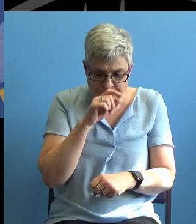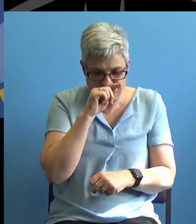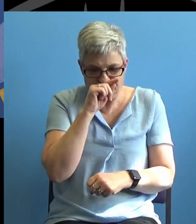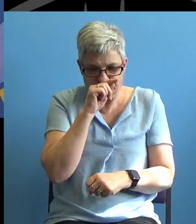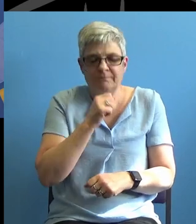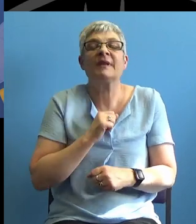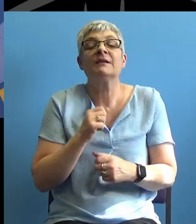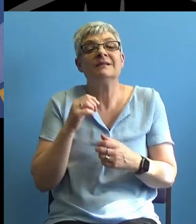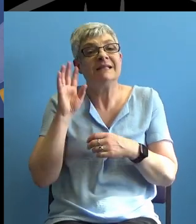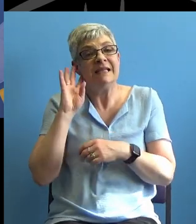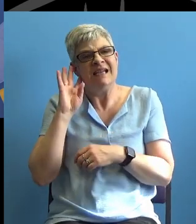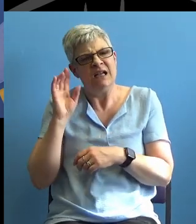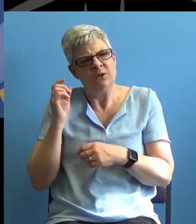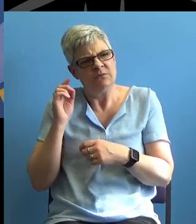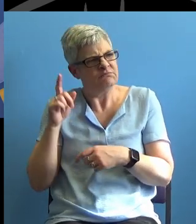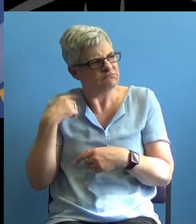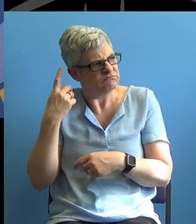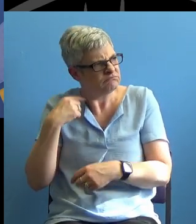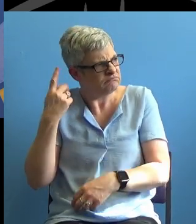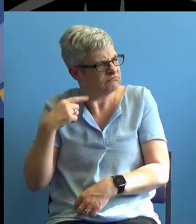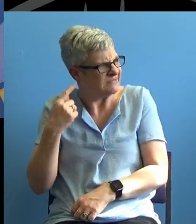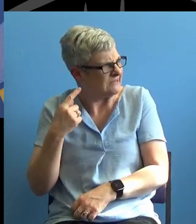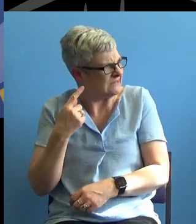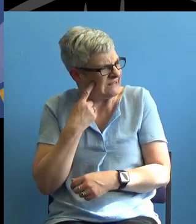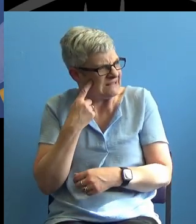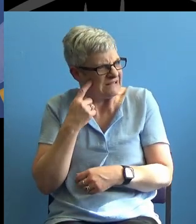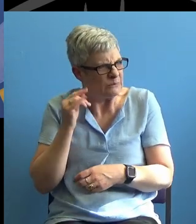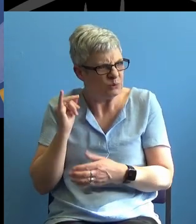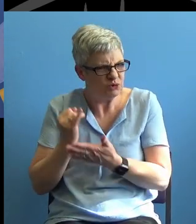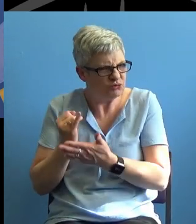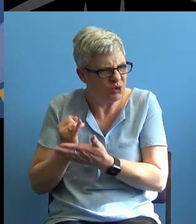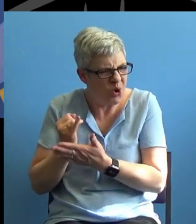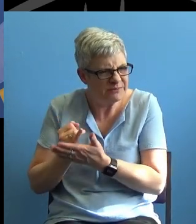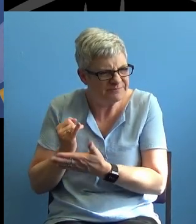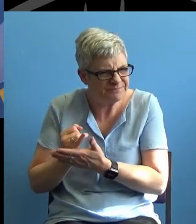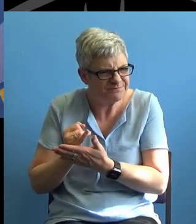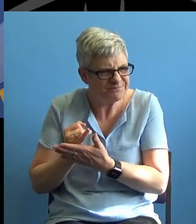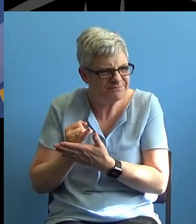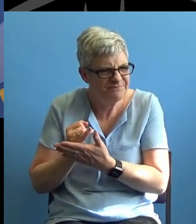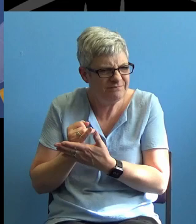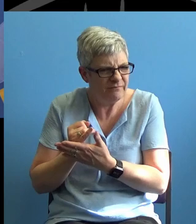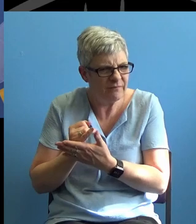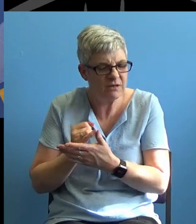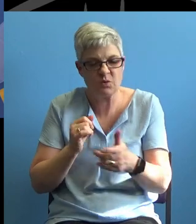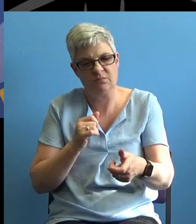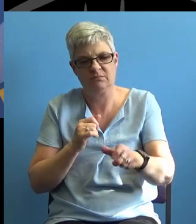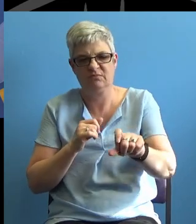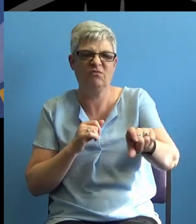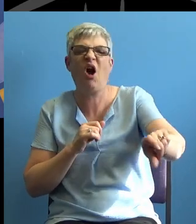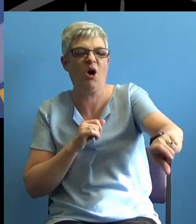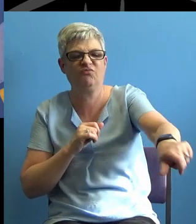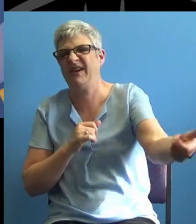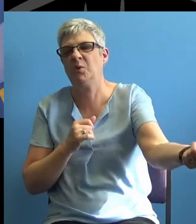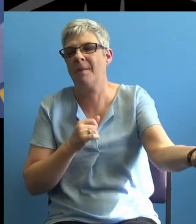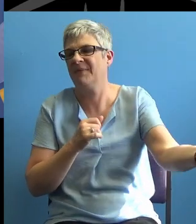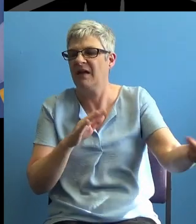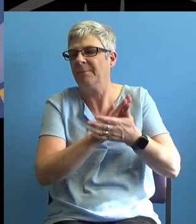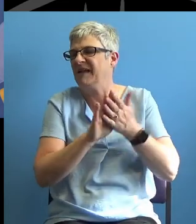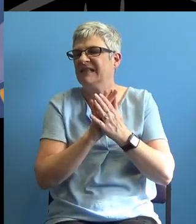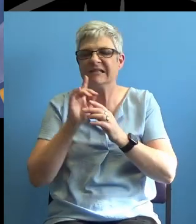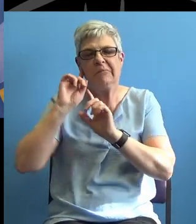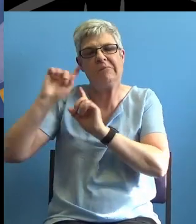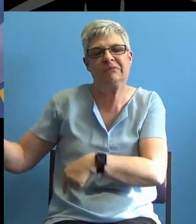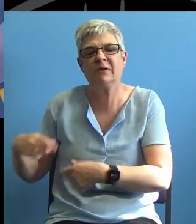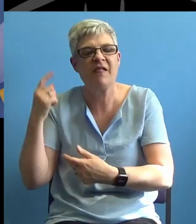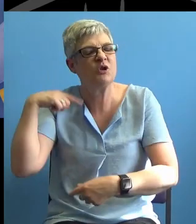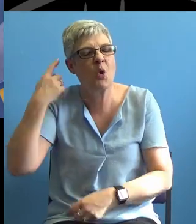that's coming from somewhere in the car and it doesn't sound too good. So they just turn the radio up a bit louder so that they don't hear it, so